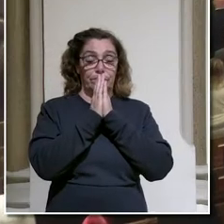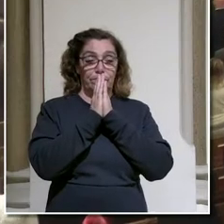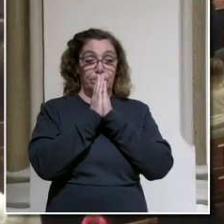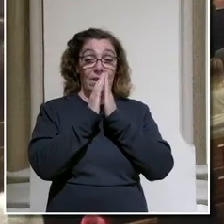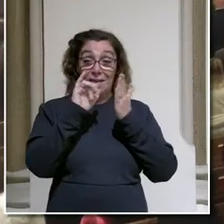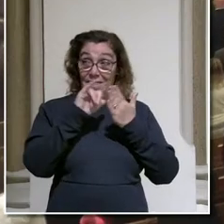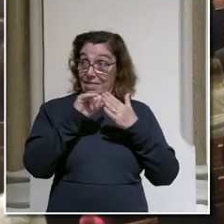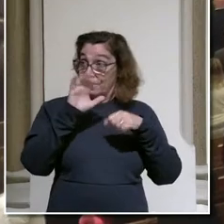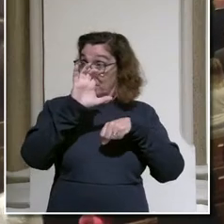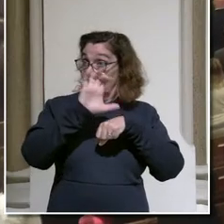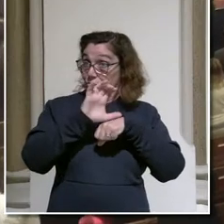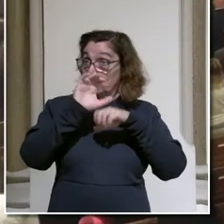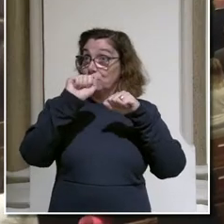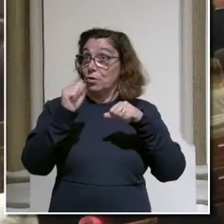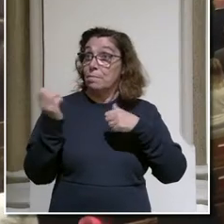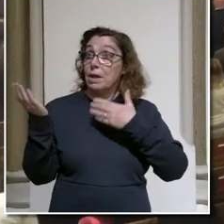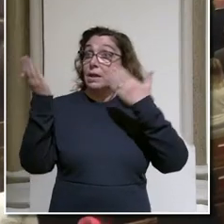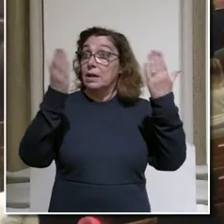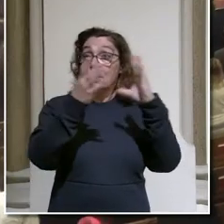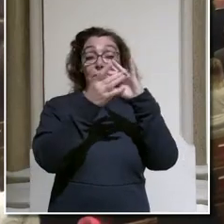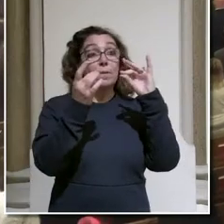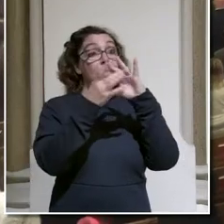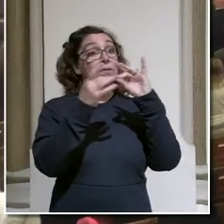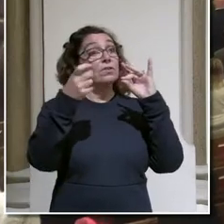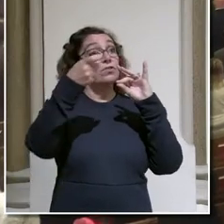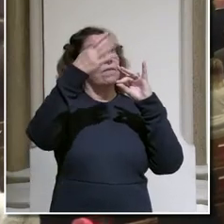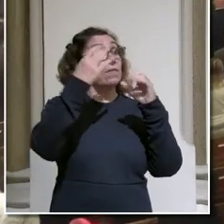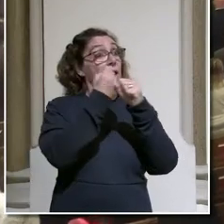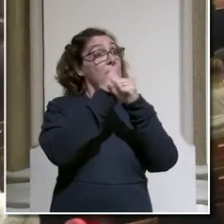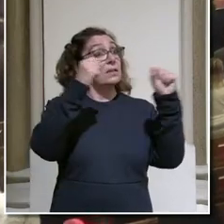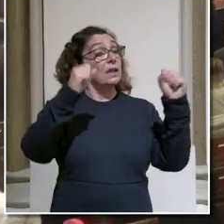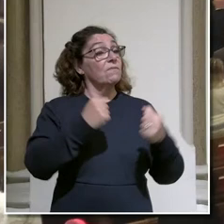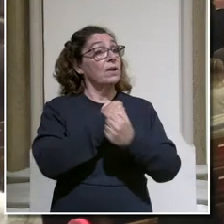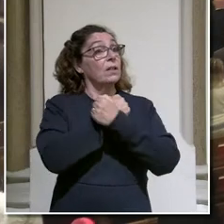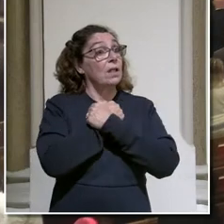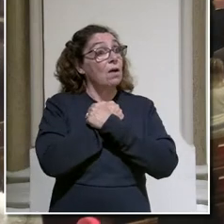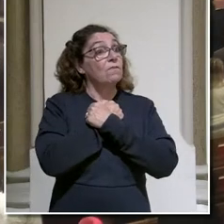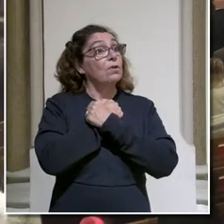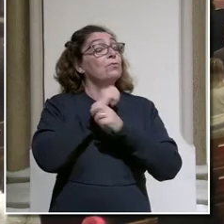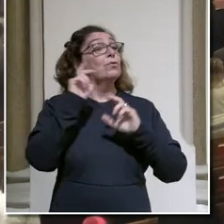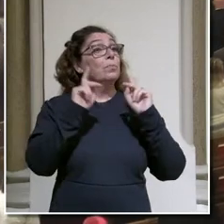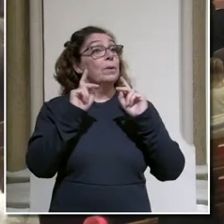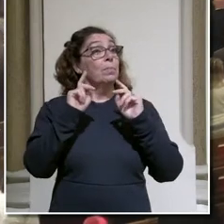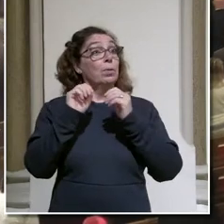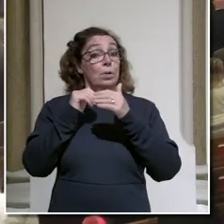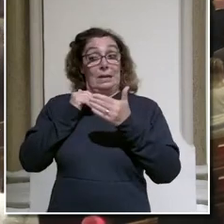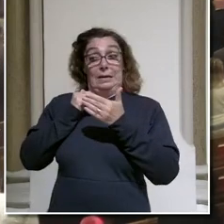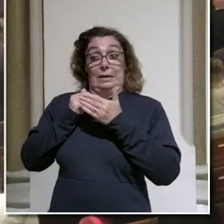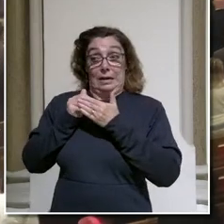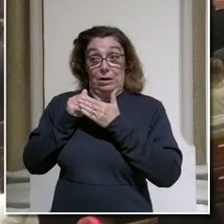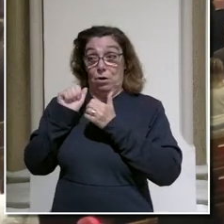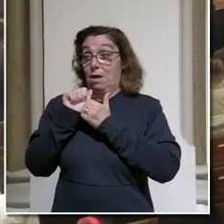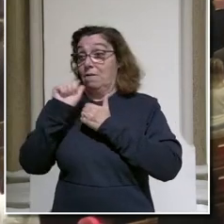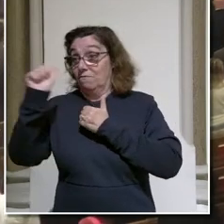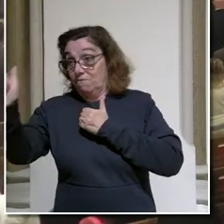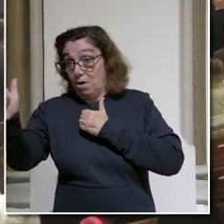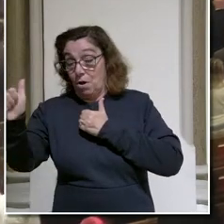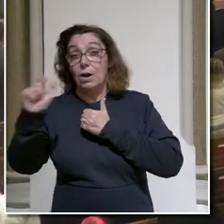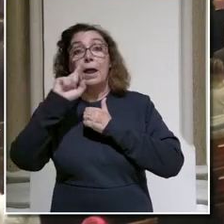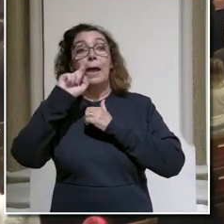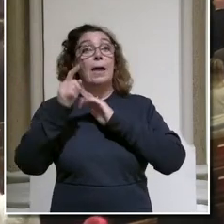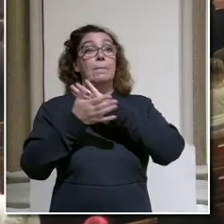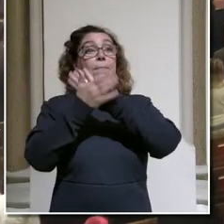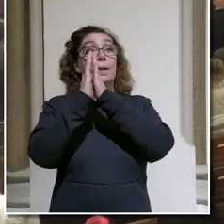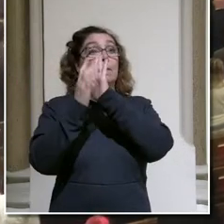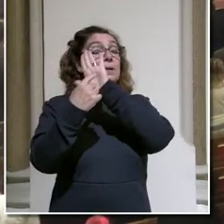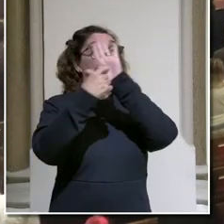That the Church may carry the message of God's saving love to those near and far, and be a sign of